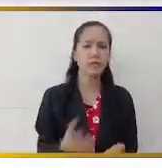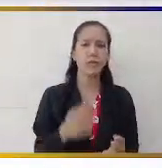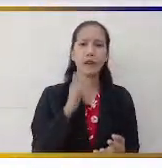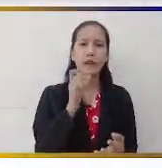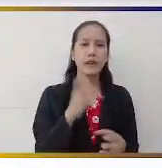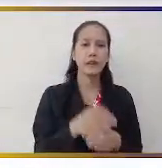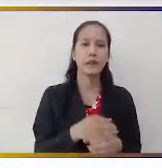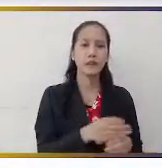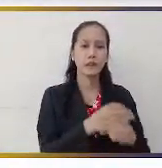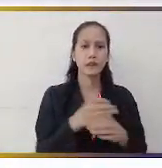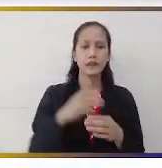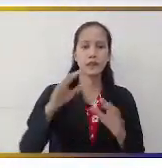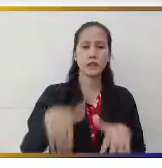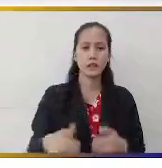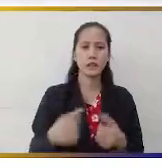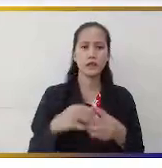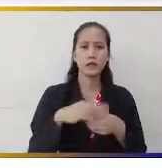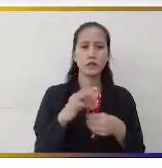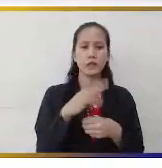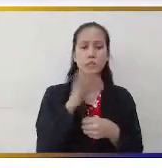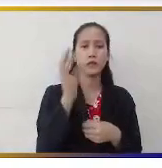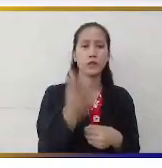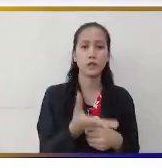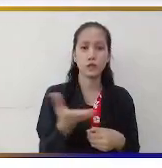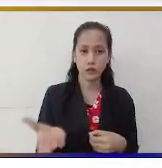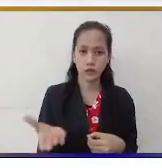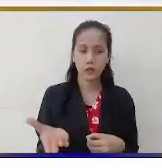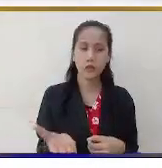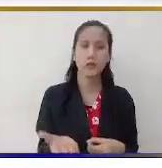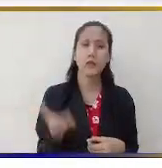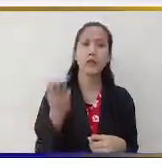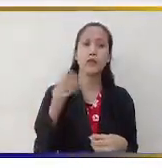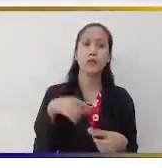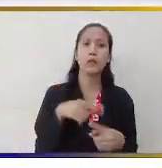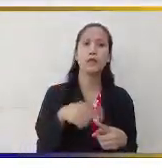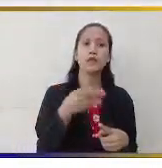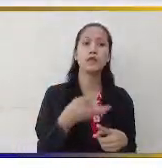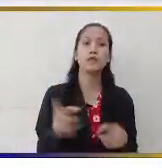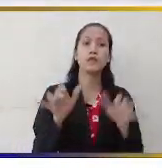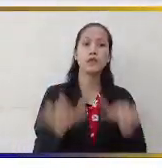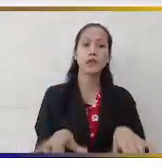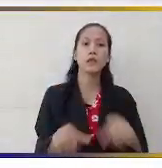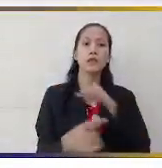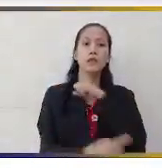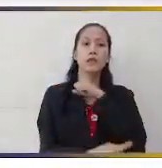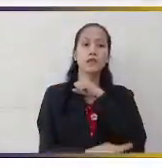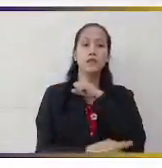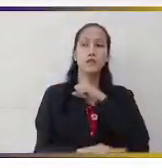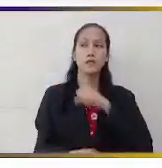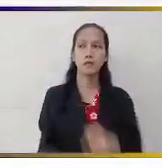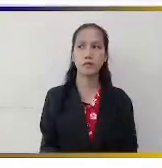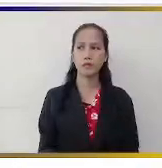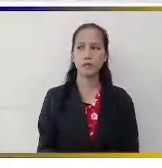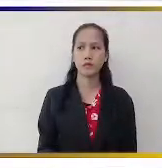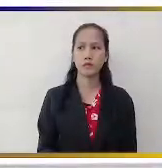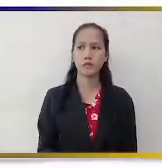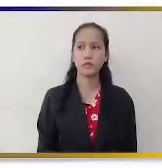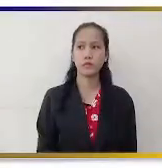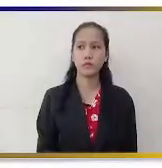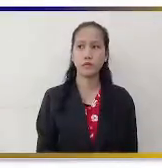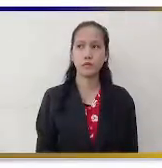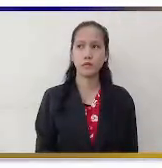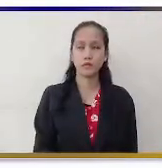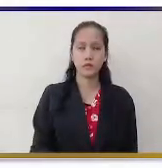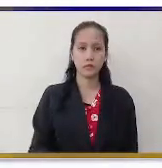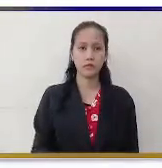be tempted, especially you younger men. There's going to be morality. There's going to be other kind of tests for you, and